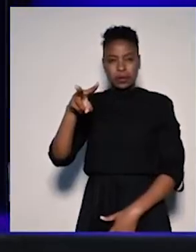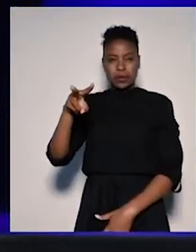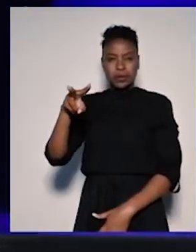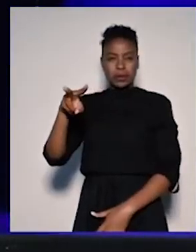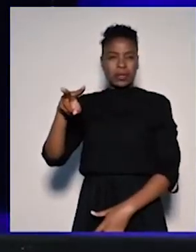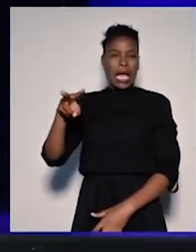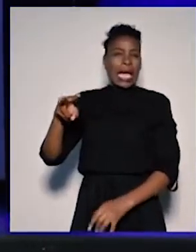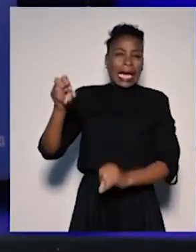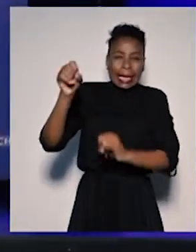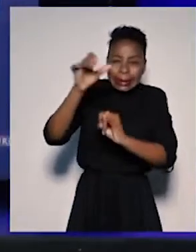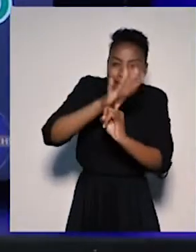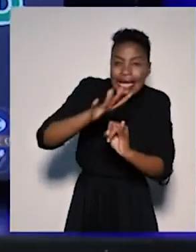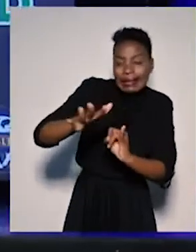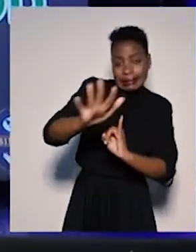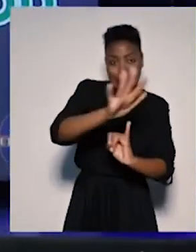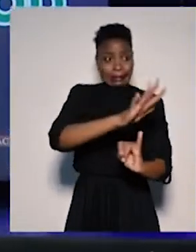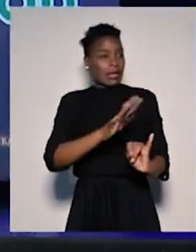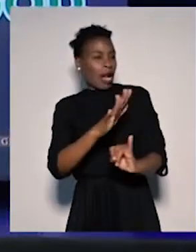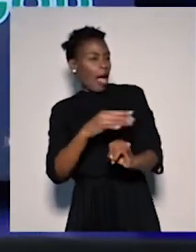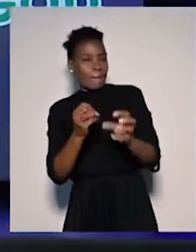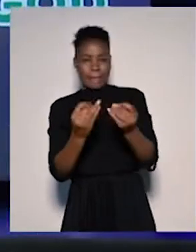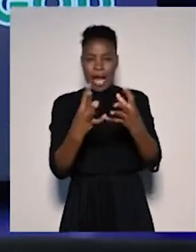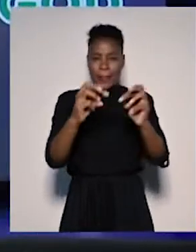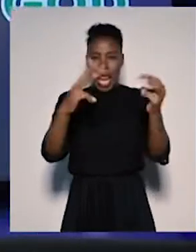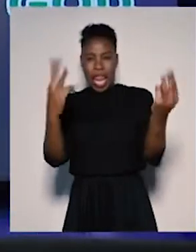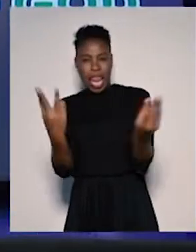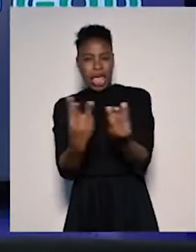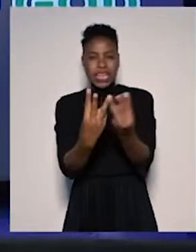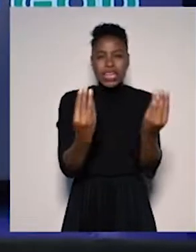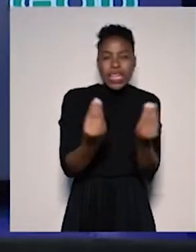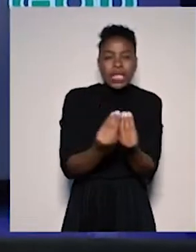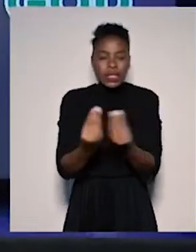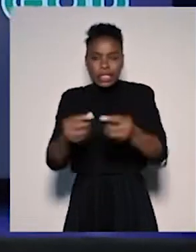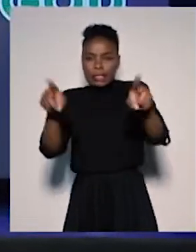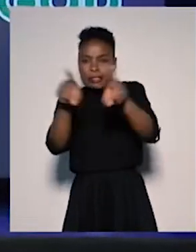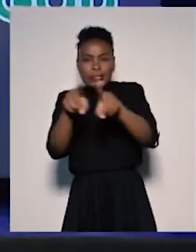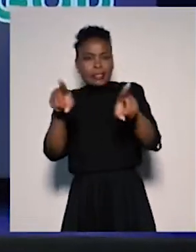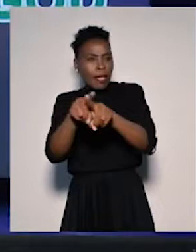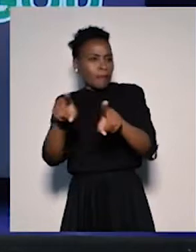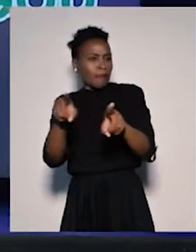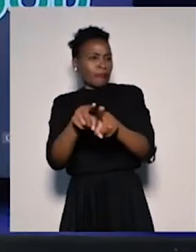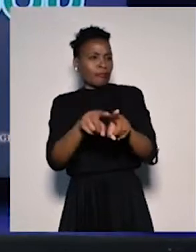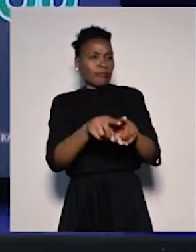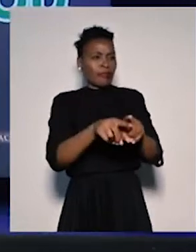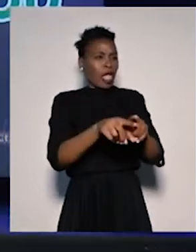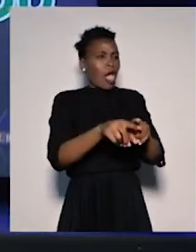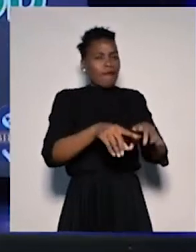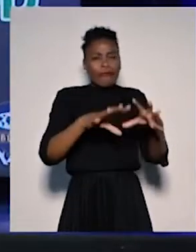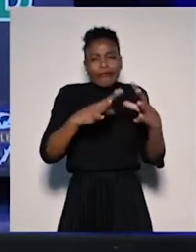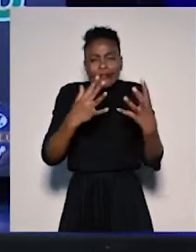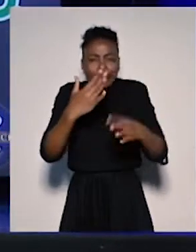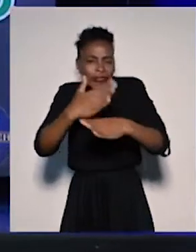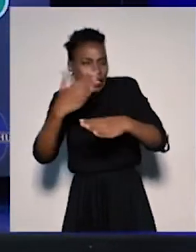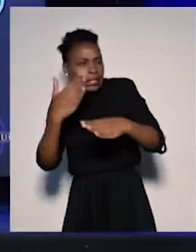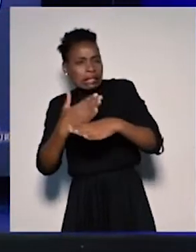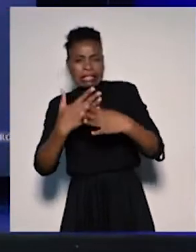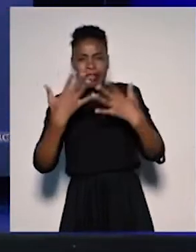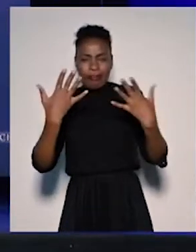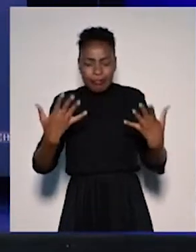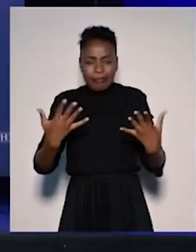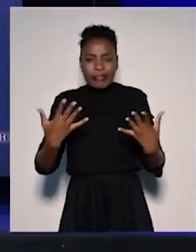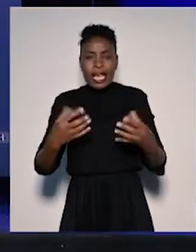stayed. Even if it's many things in the same field. If it's finance, they've stayed in the finance field.